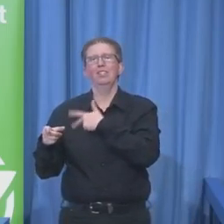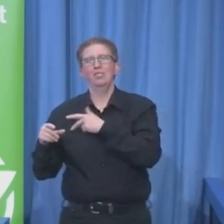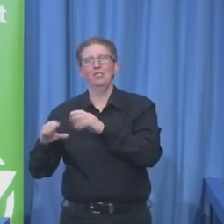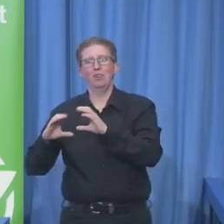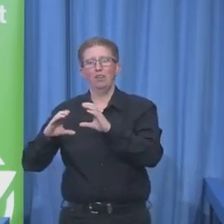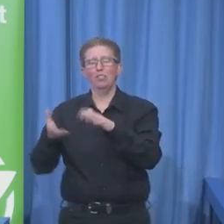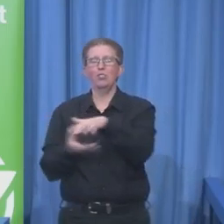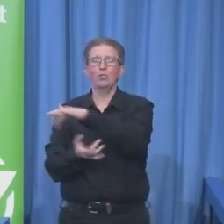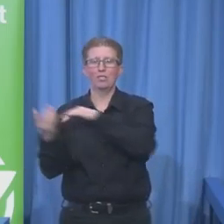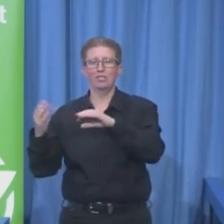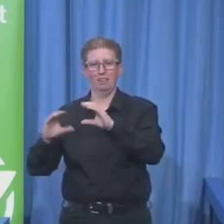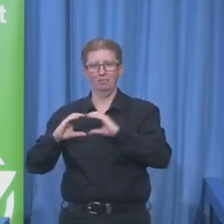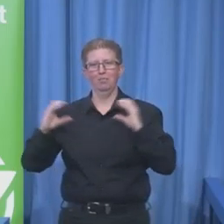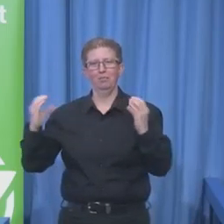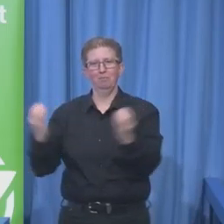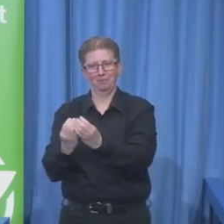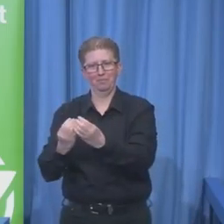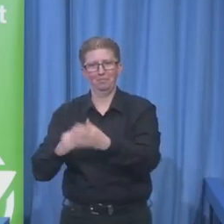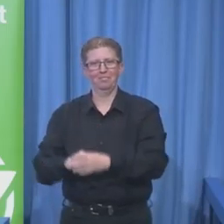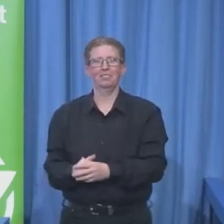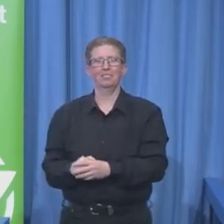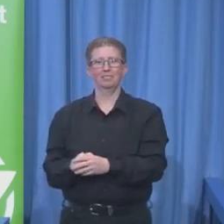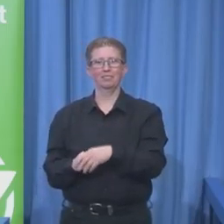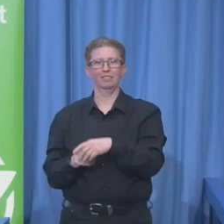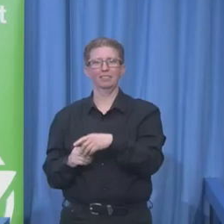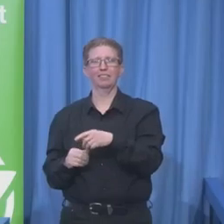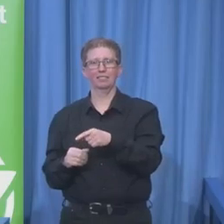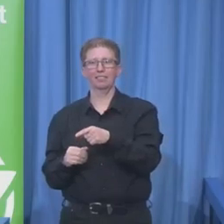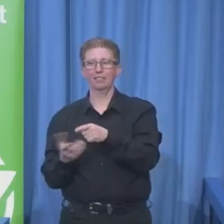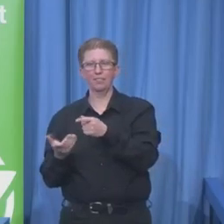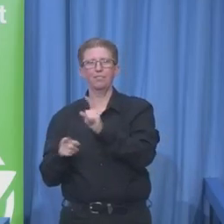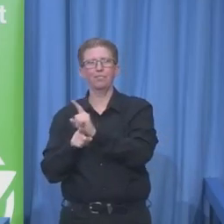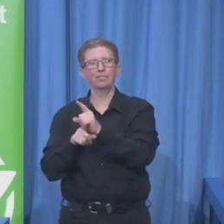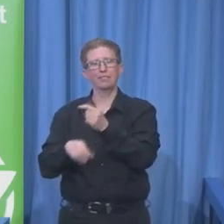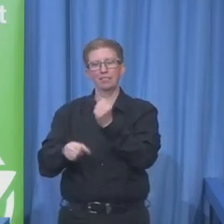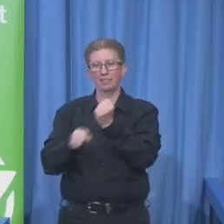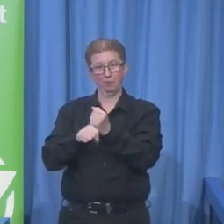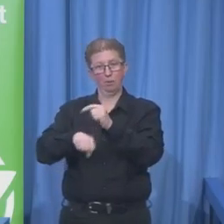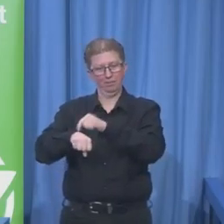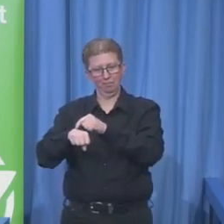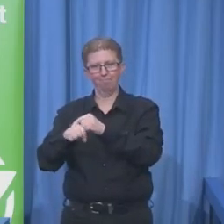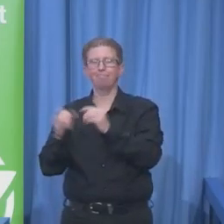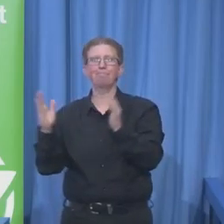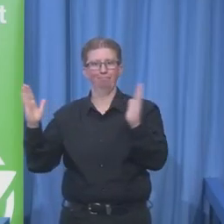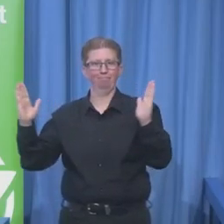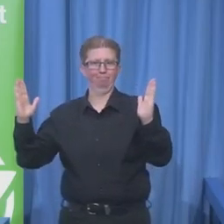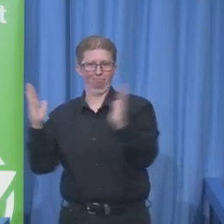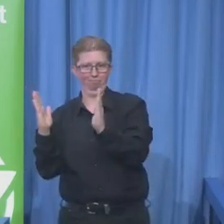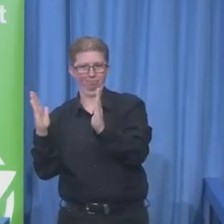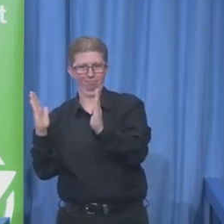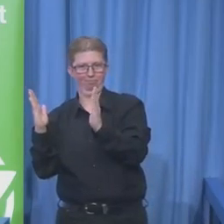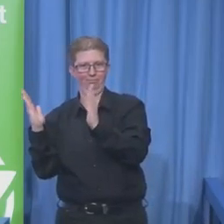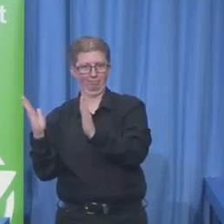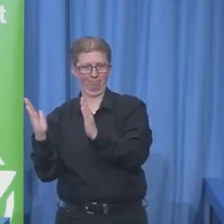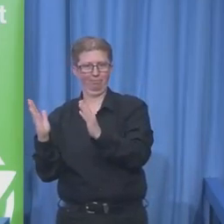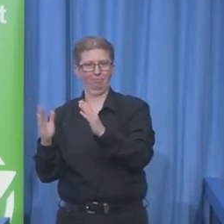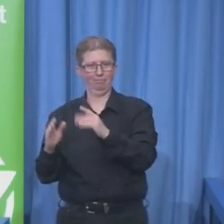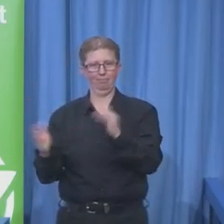a part-time position. Generally, it is dependent to